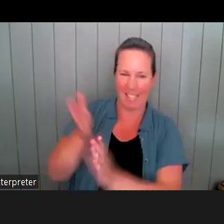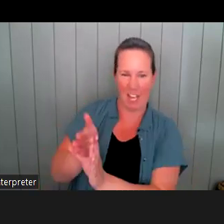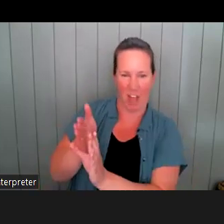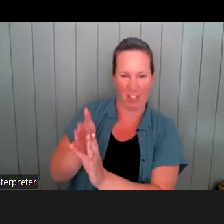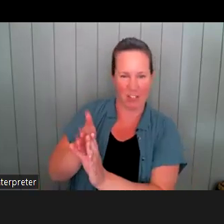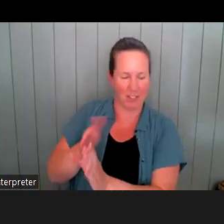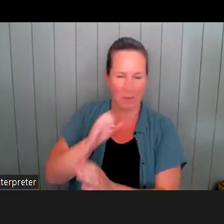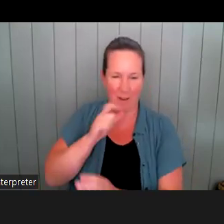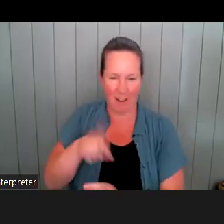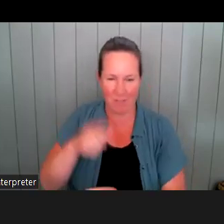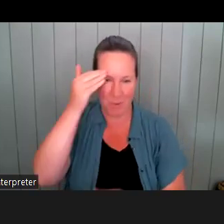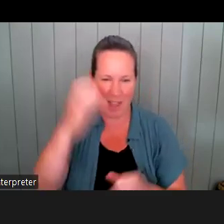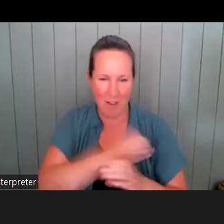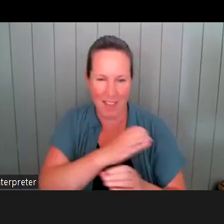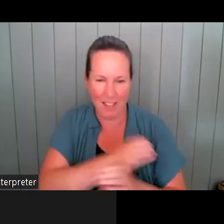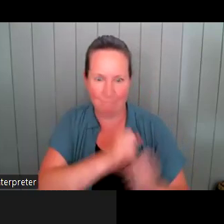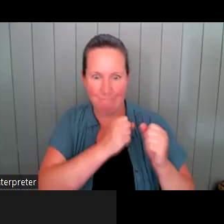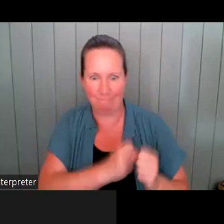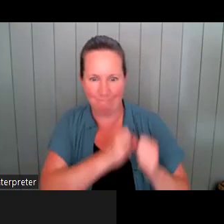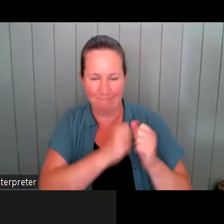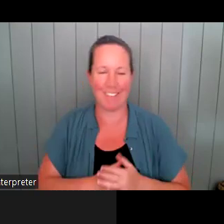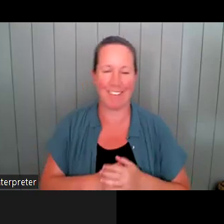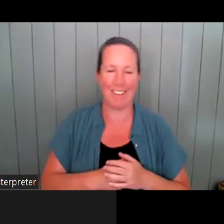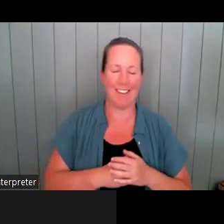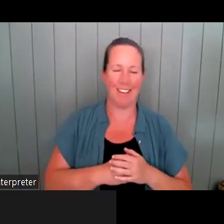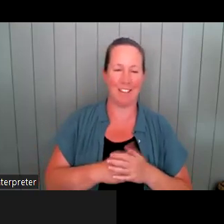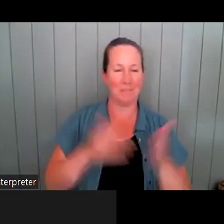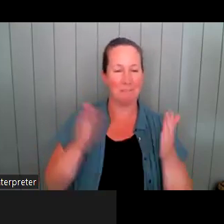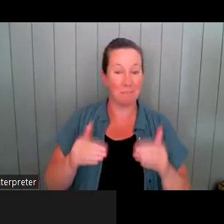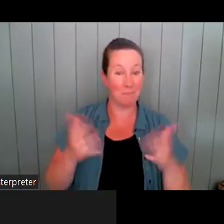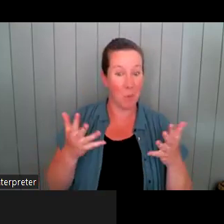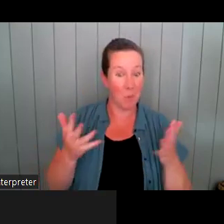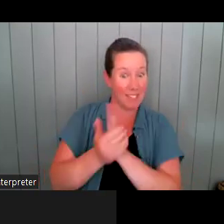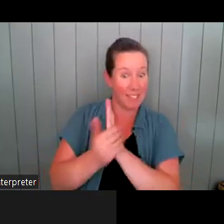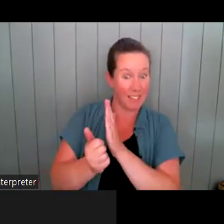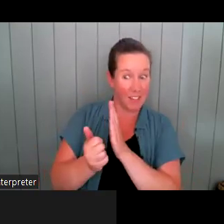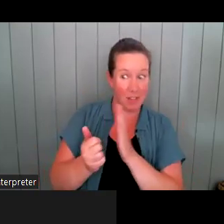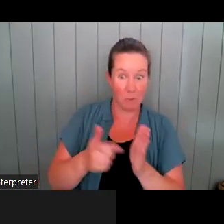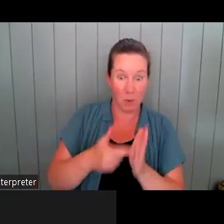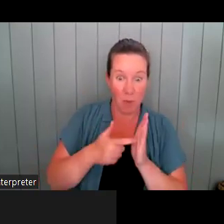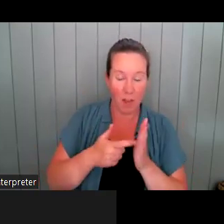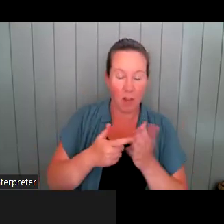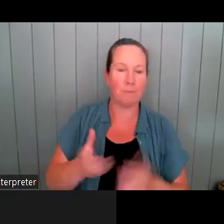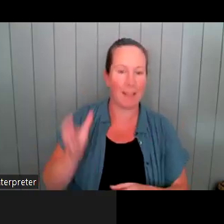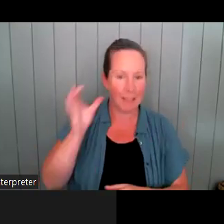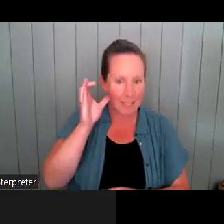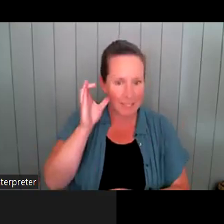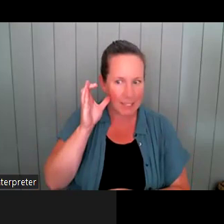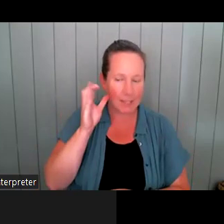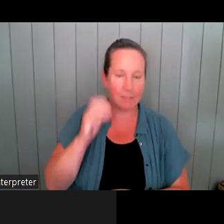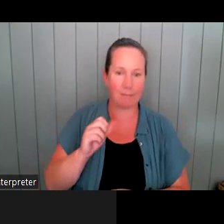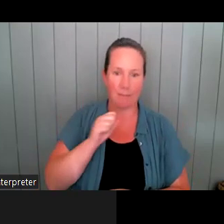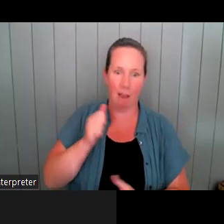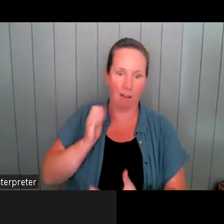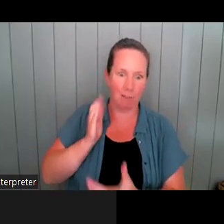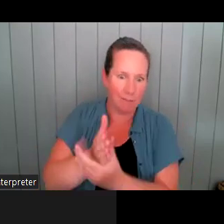Skills. Okay, what are the basic skills? Listening to others, not interrupting, asking good questions, and talking